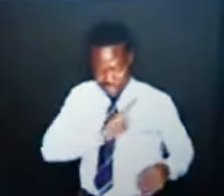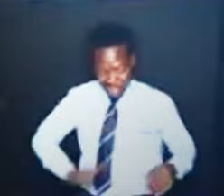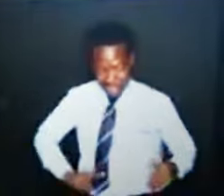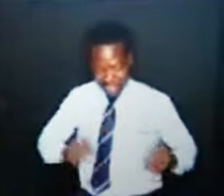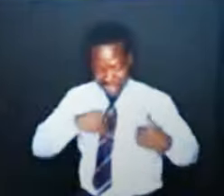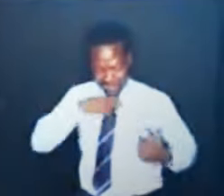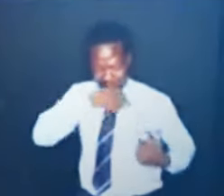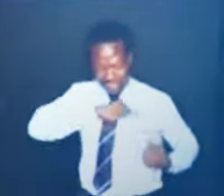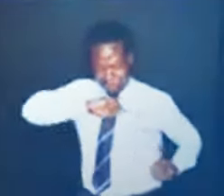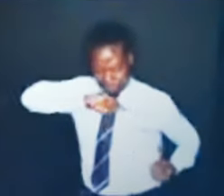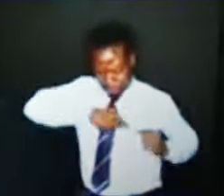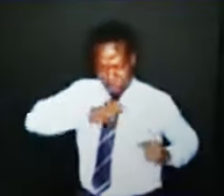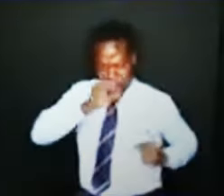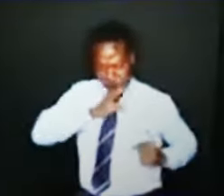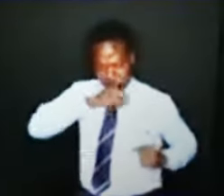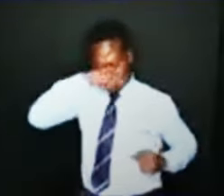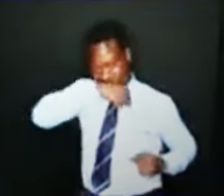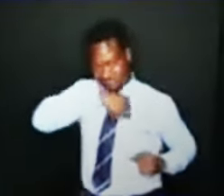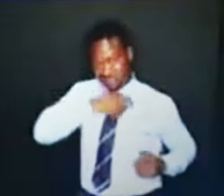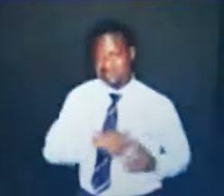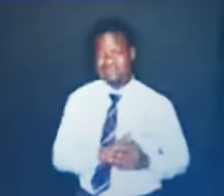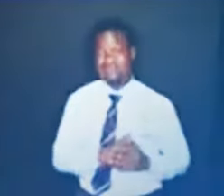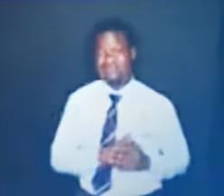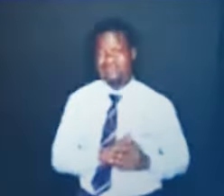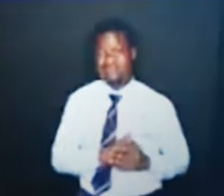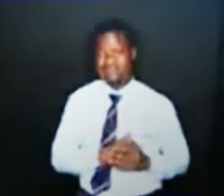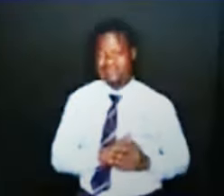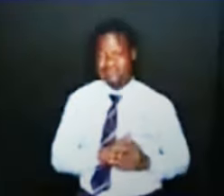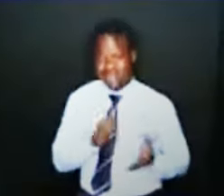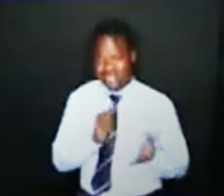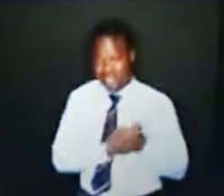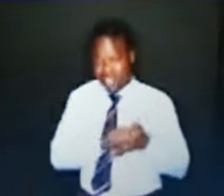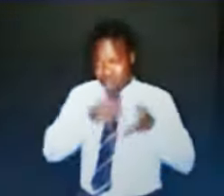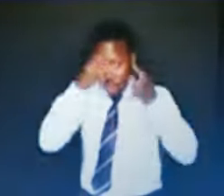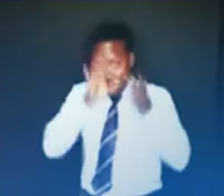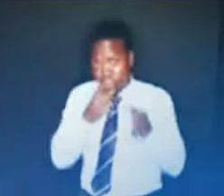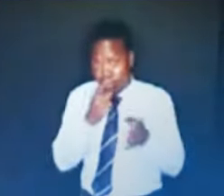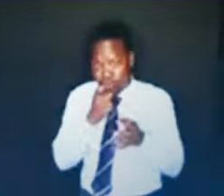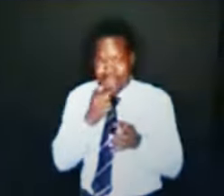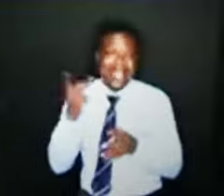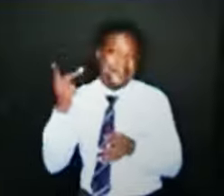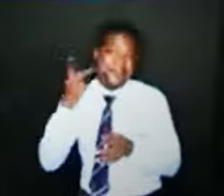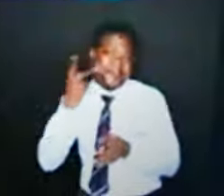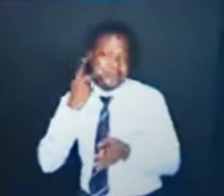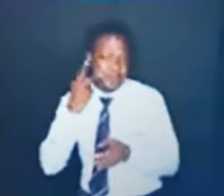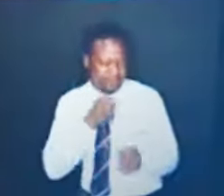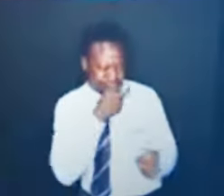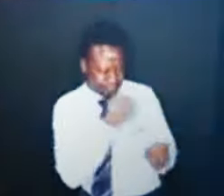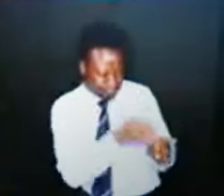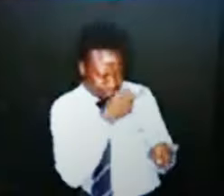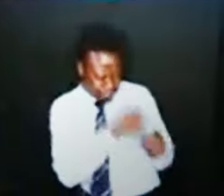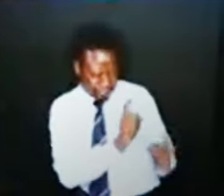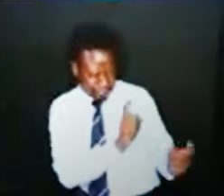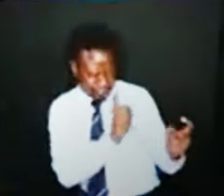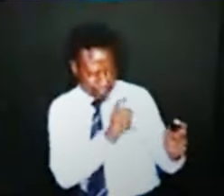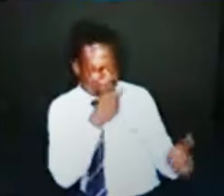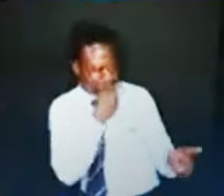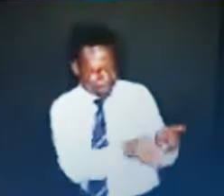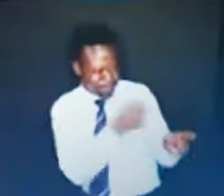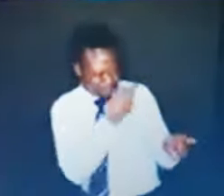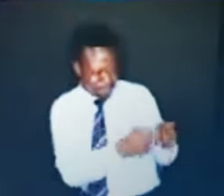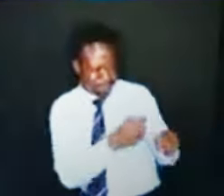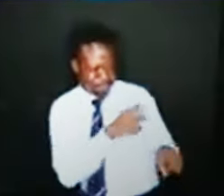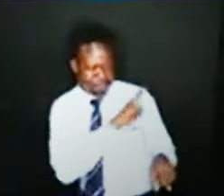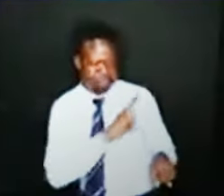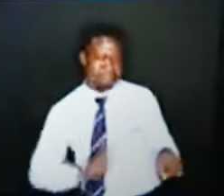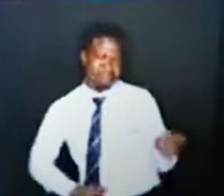the yaudie ebewura Hannah akuma mu this one was being caused directly by Penina adofun wey ye Penina ankasa and